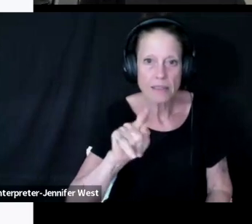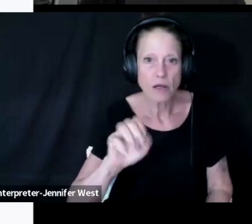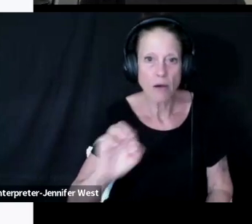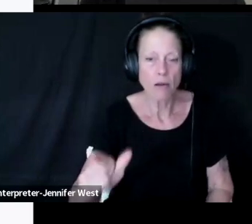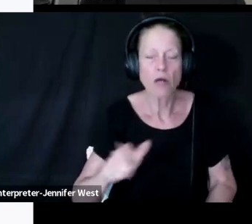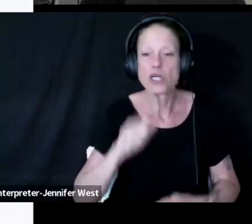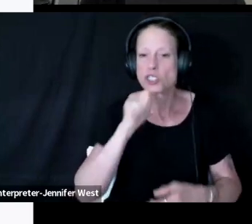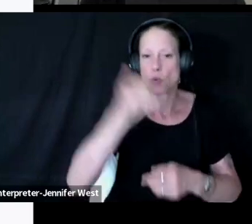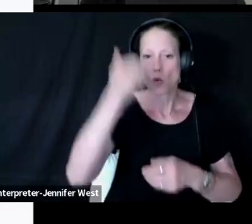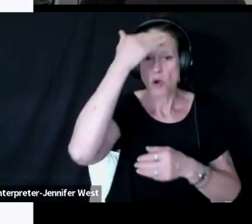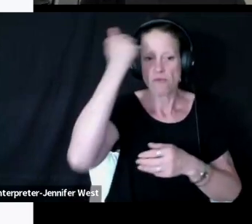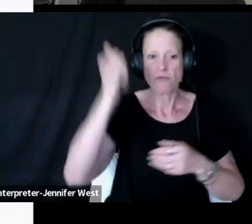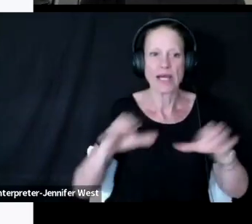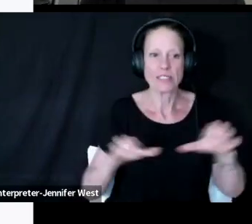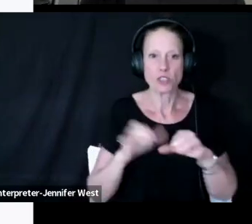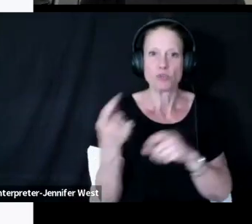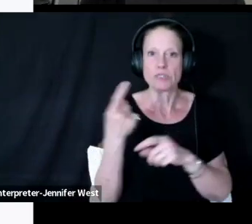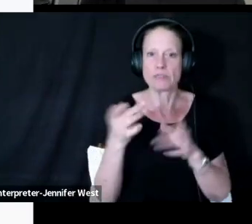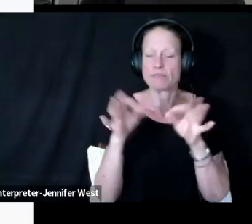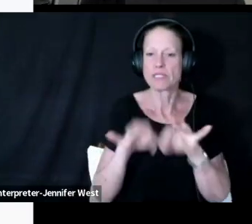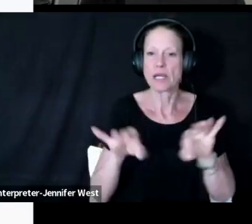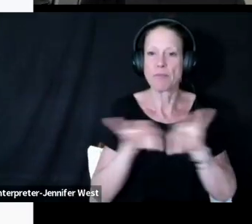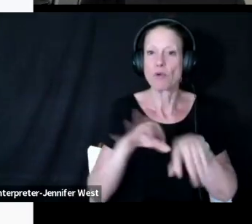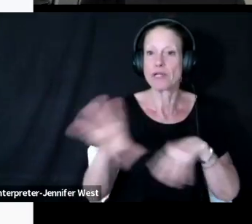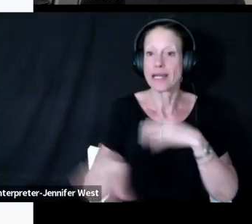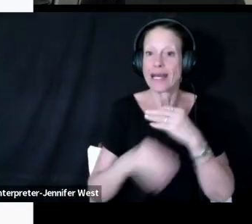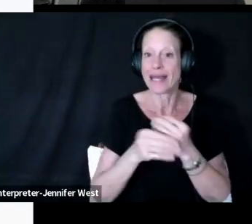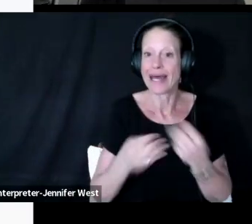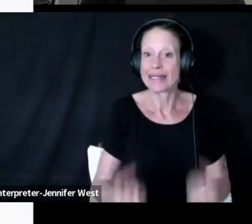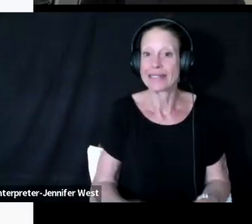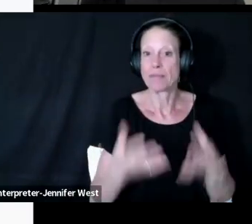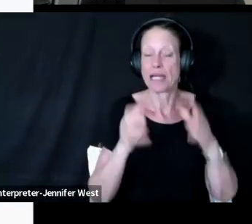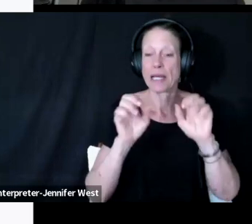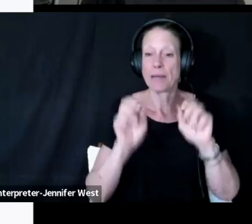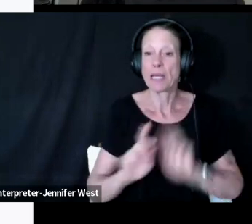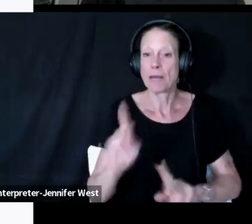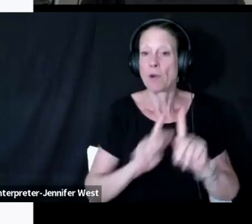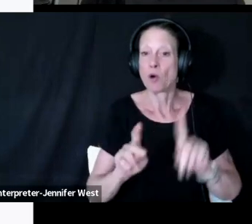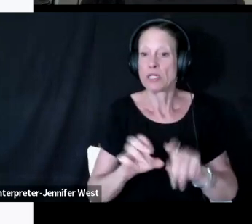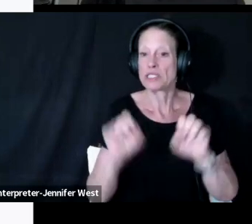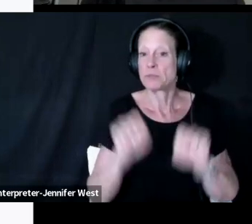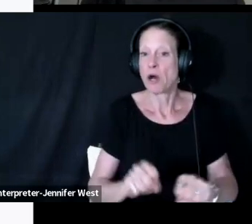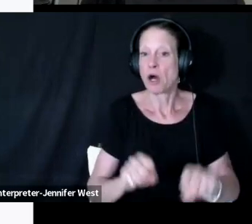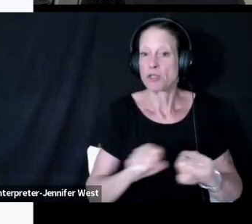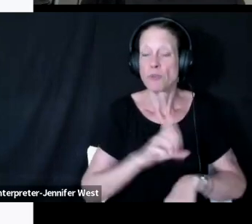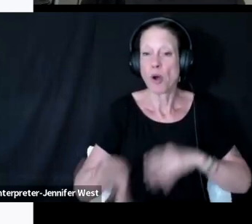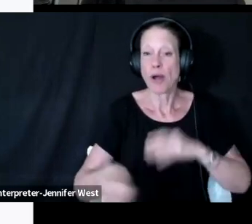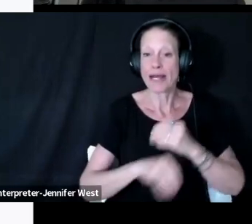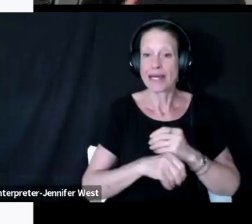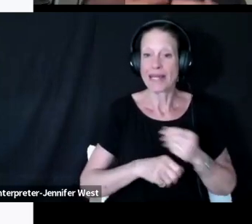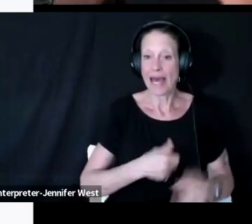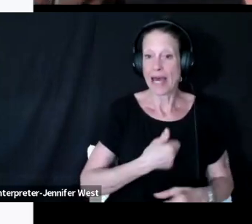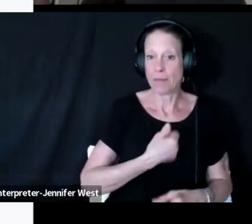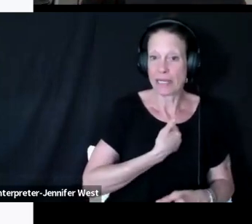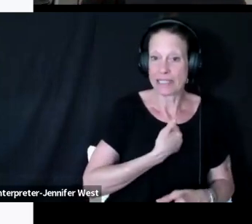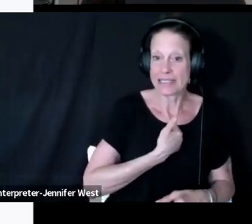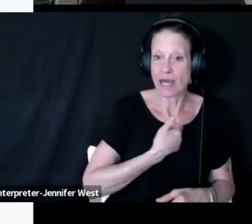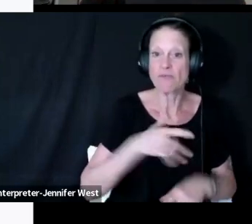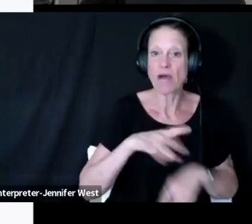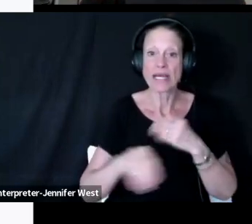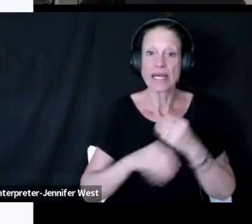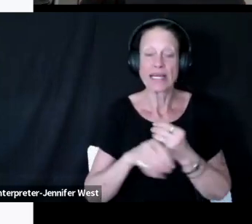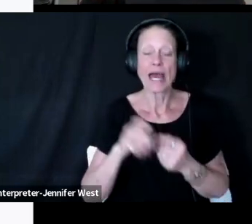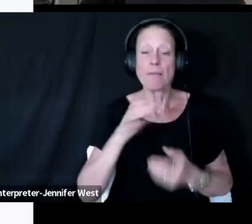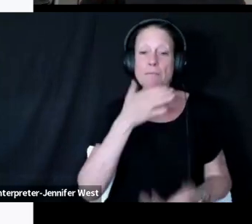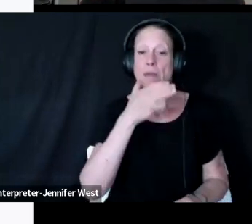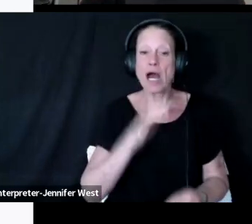You can also add as many people to this reminder as you want. So we could add ourselves. I could send one to Debbie as well. She would get